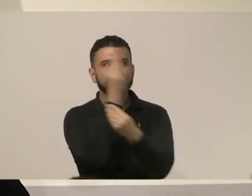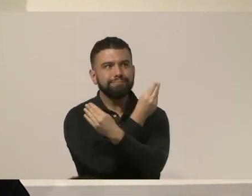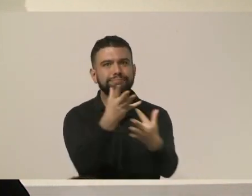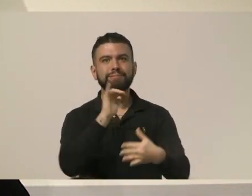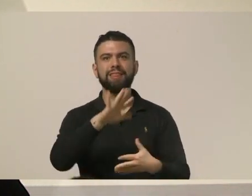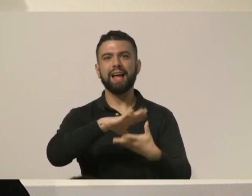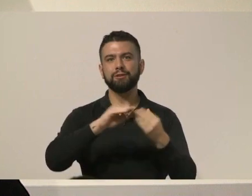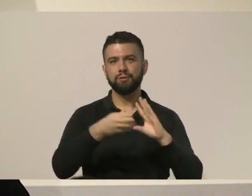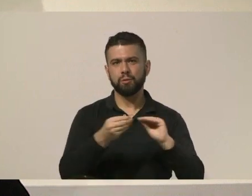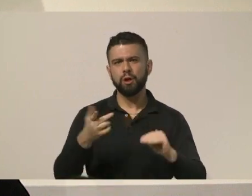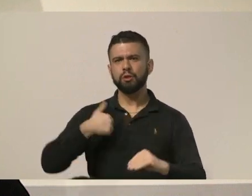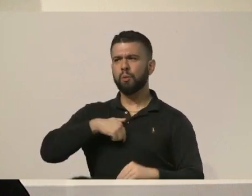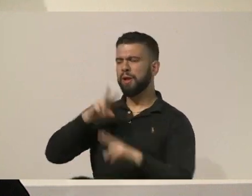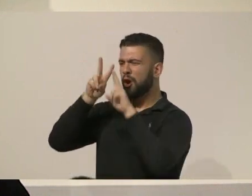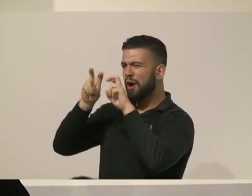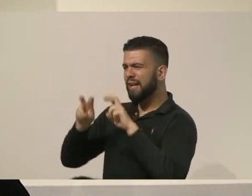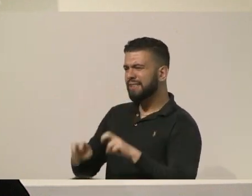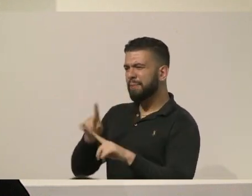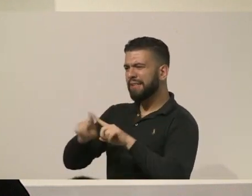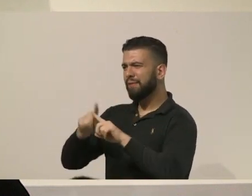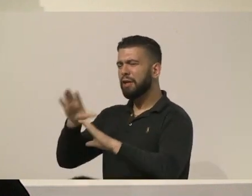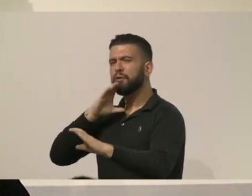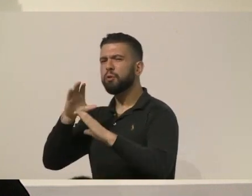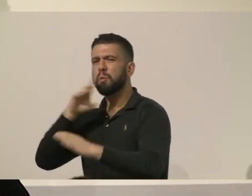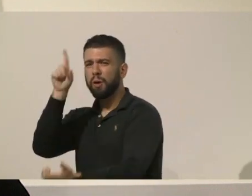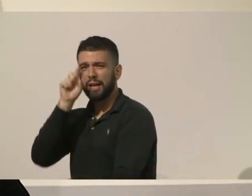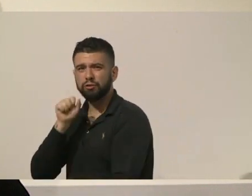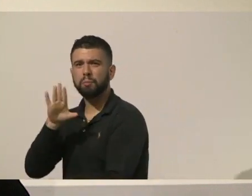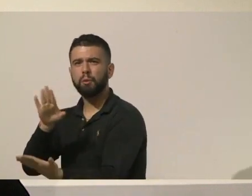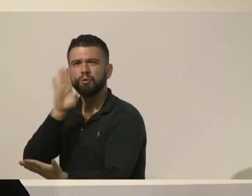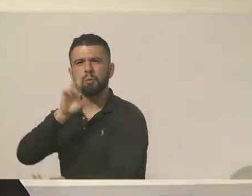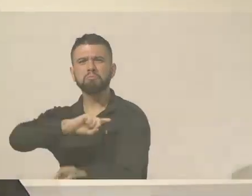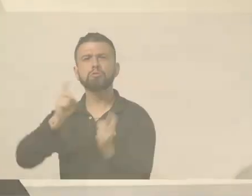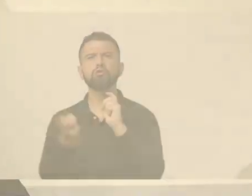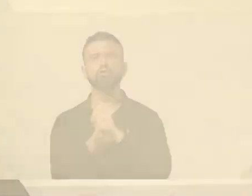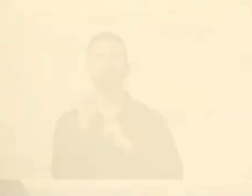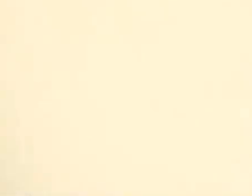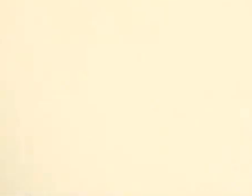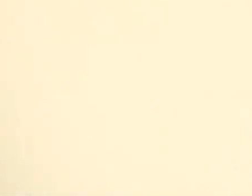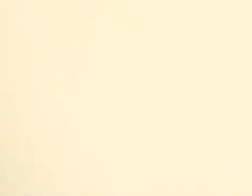some of the communications that we put out there to students as we're onboarding them.